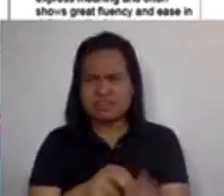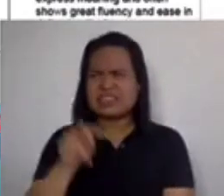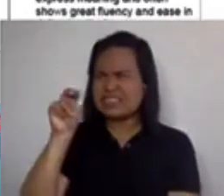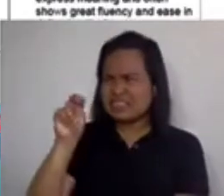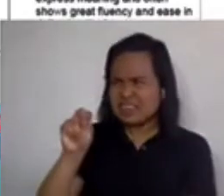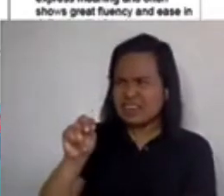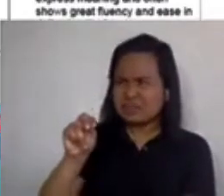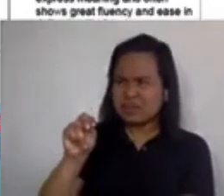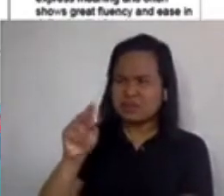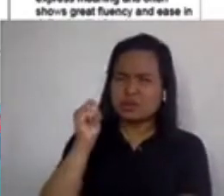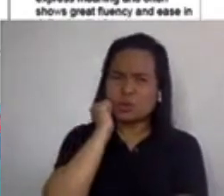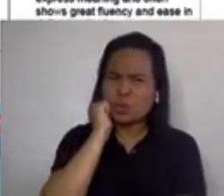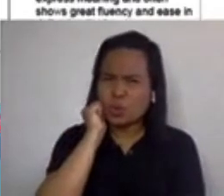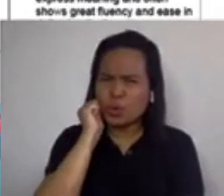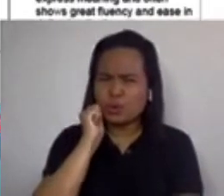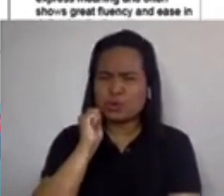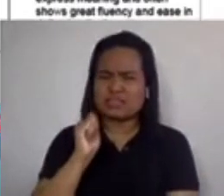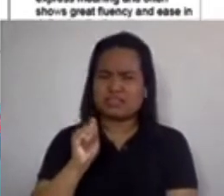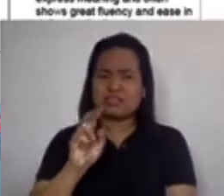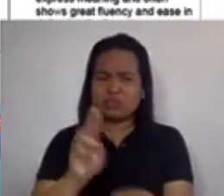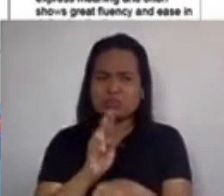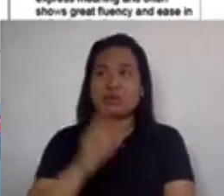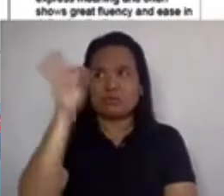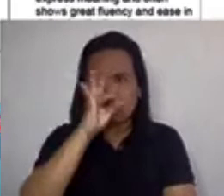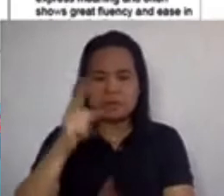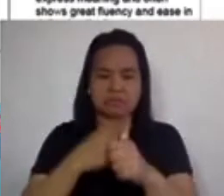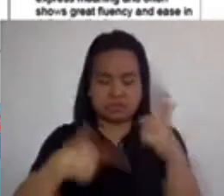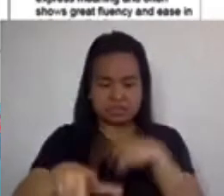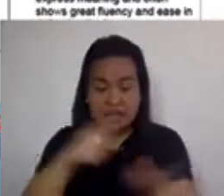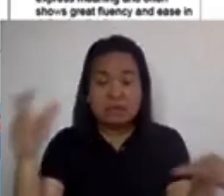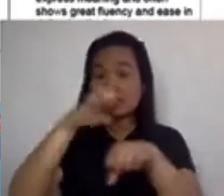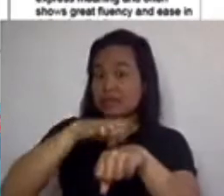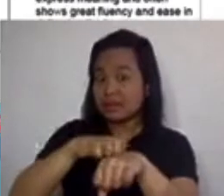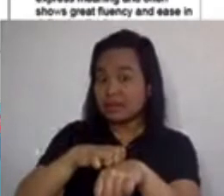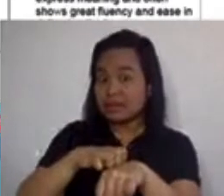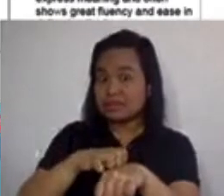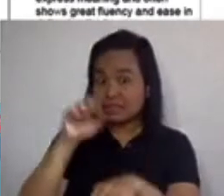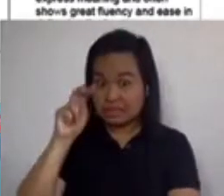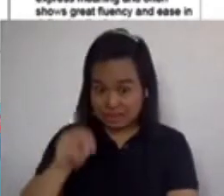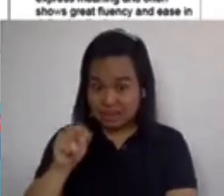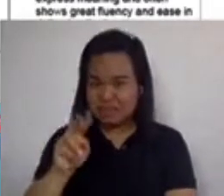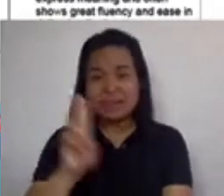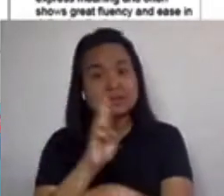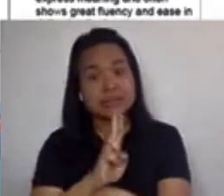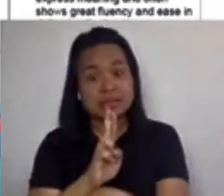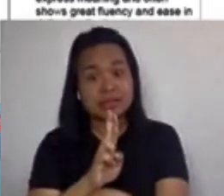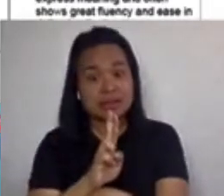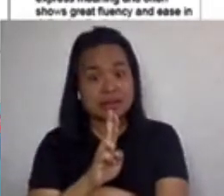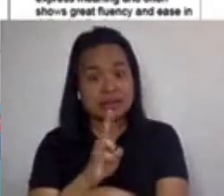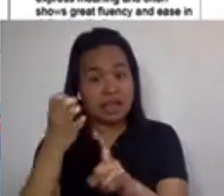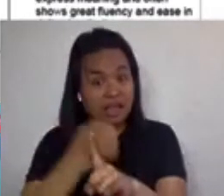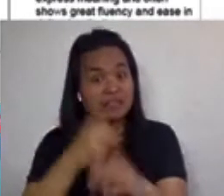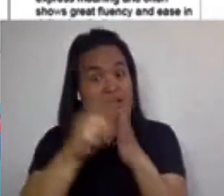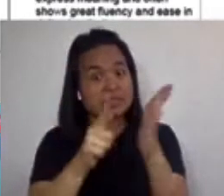the languages stated here, mother tongue, Filipino, English, be present whenever I deliver a lesson? The answer is no.